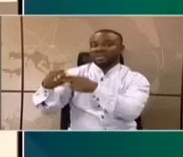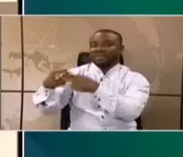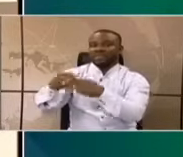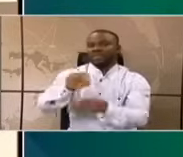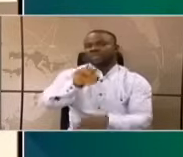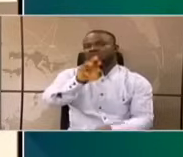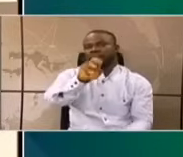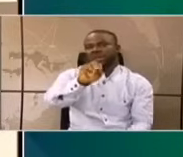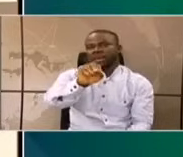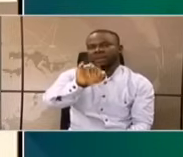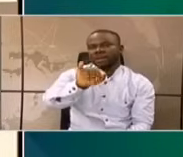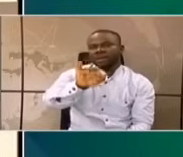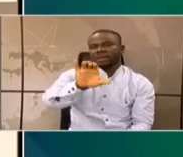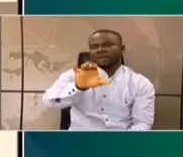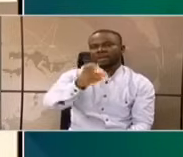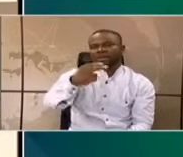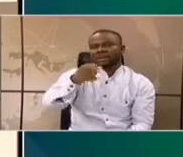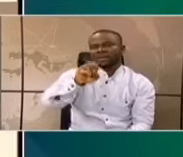Asare. When?